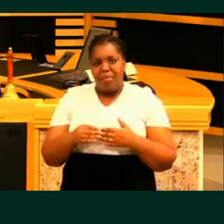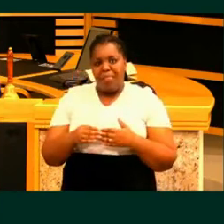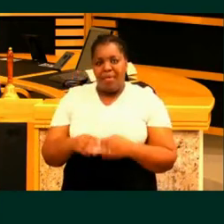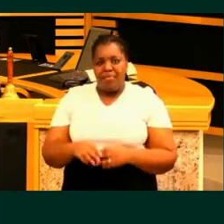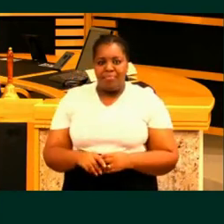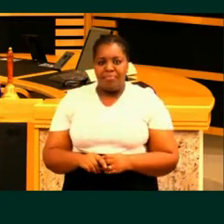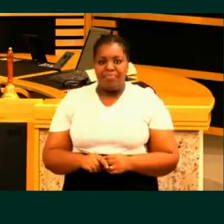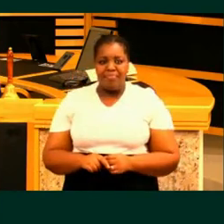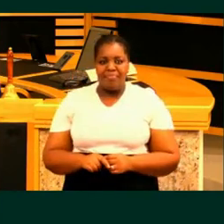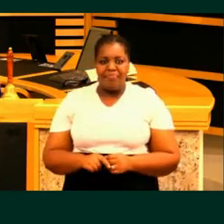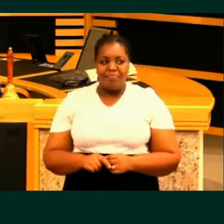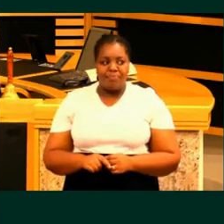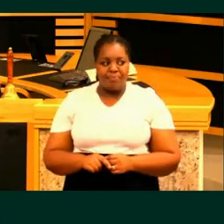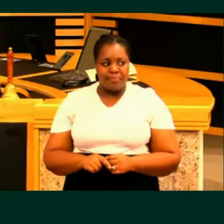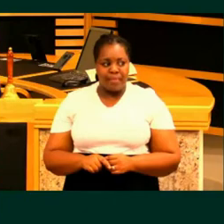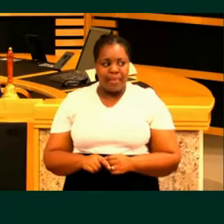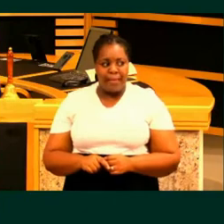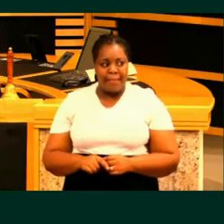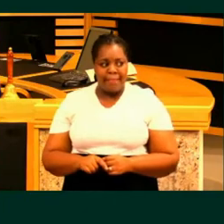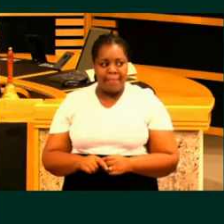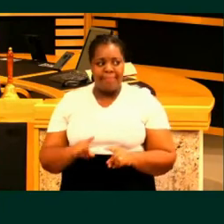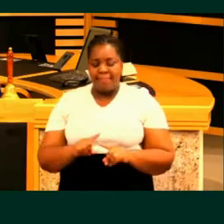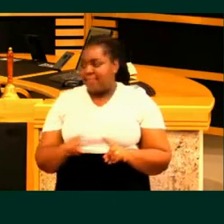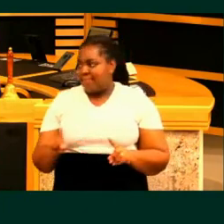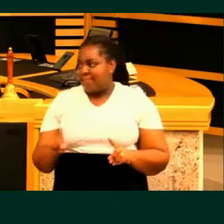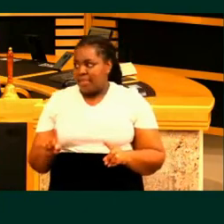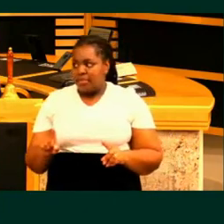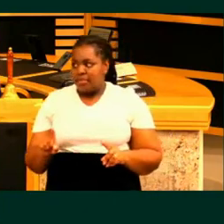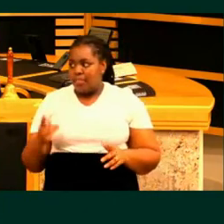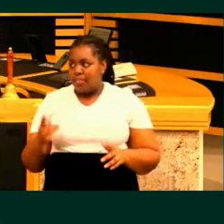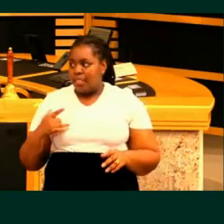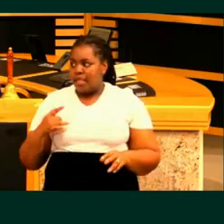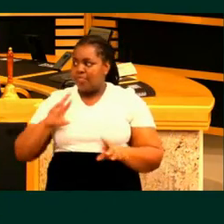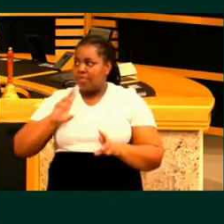particular issues but let me